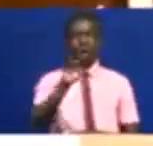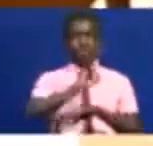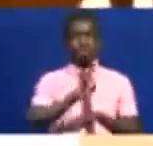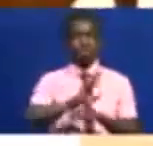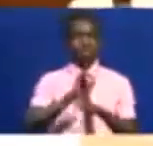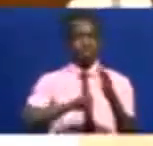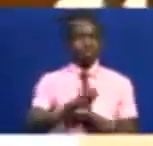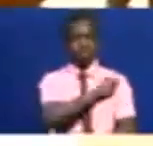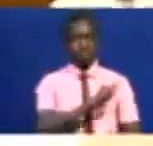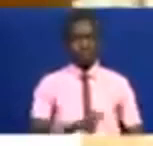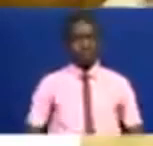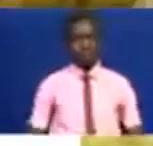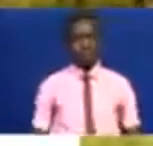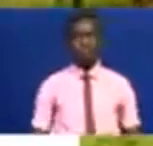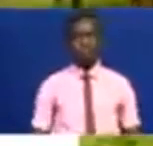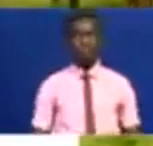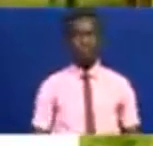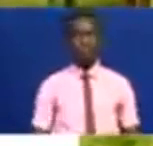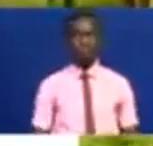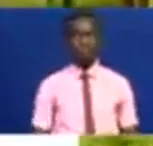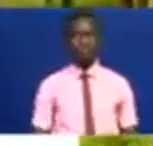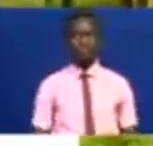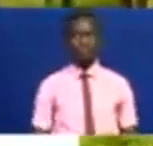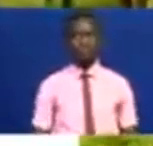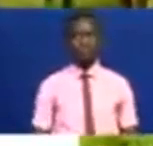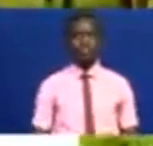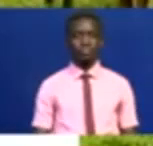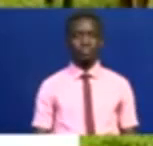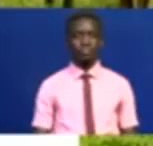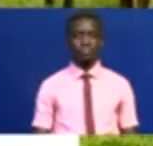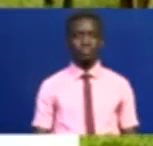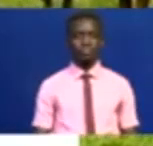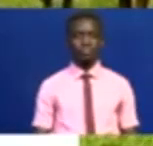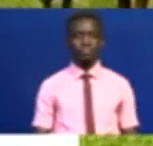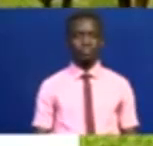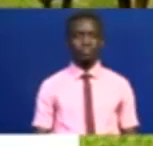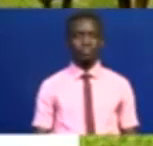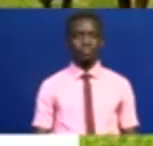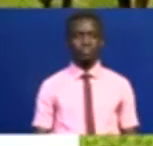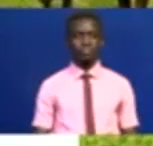Yusuf Far reporting for Lunchtime News.